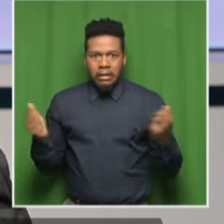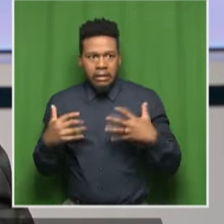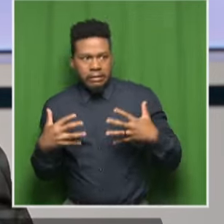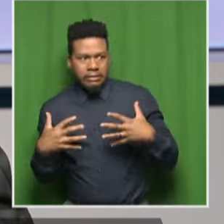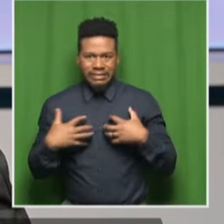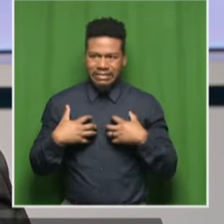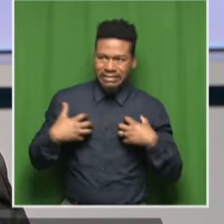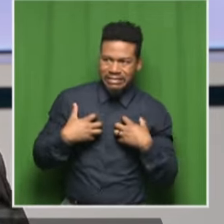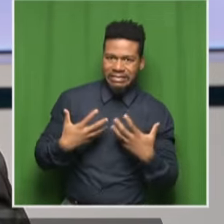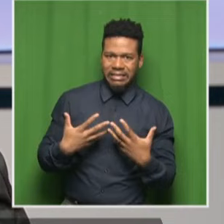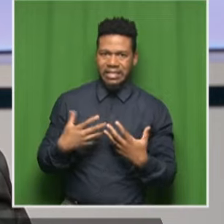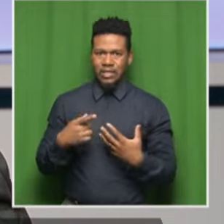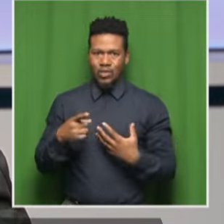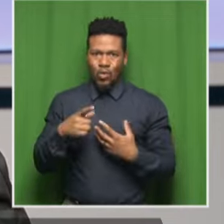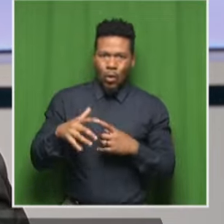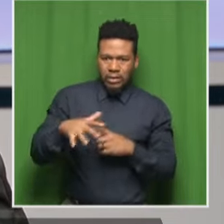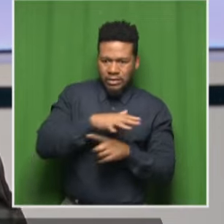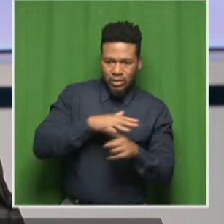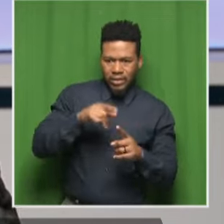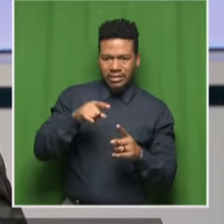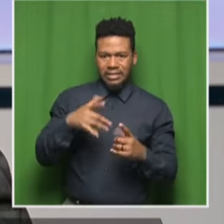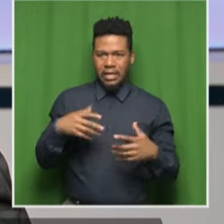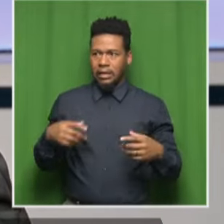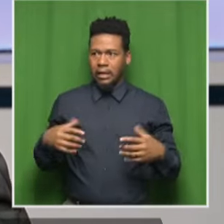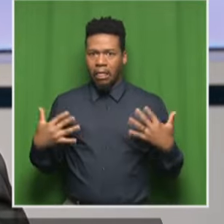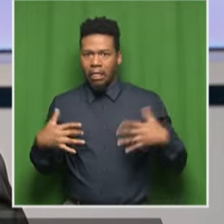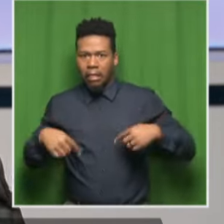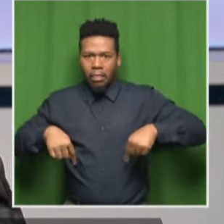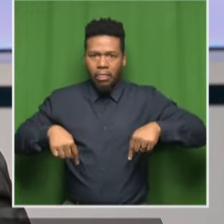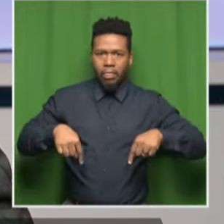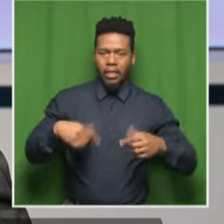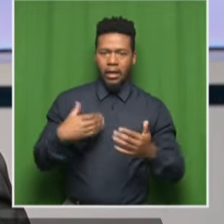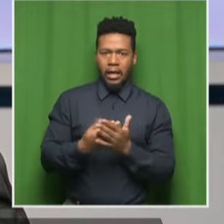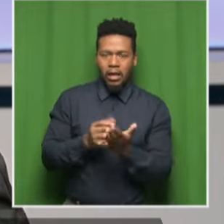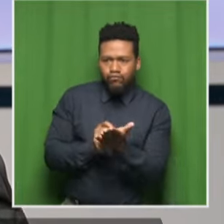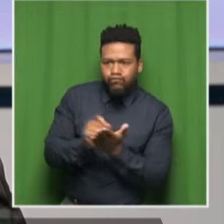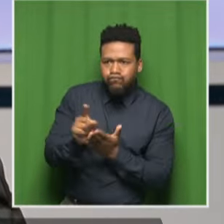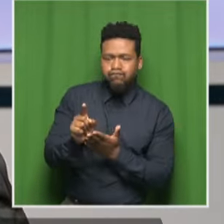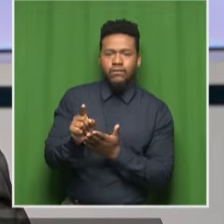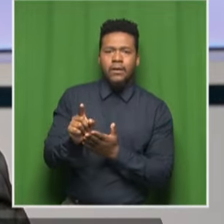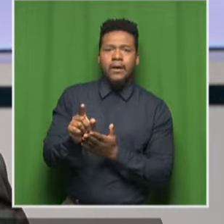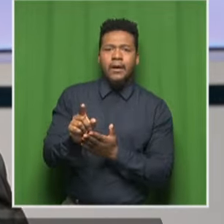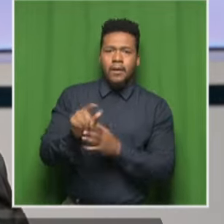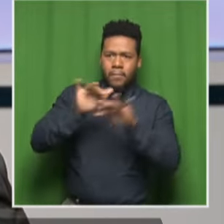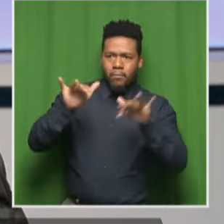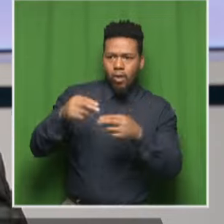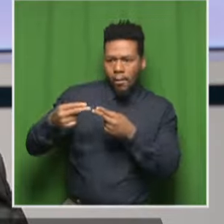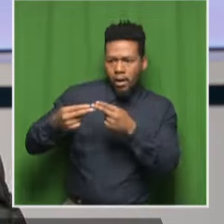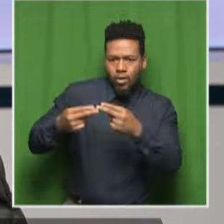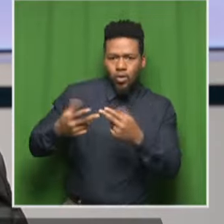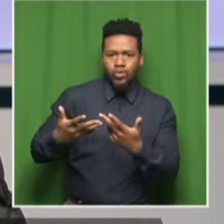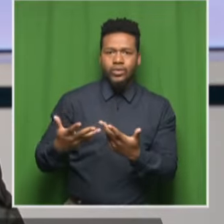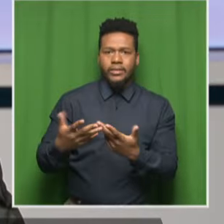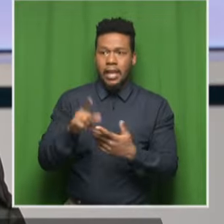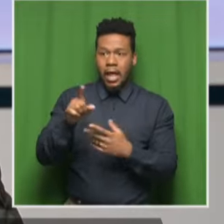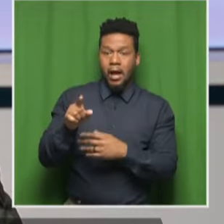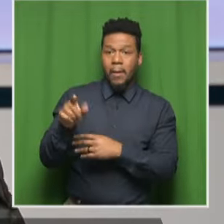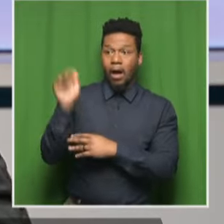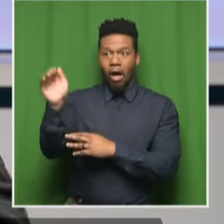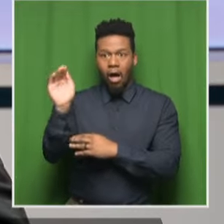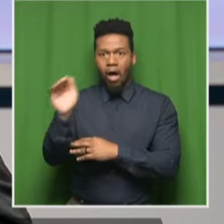maybe low severity, high severity cases, you can send a distress to your close circle and they'll immediately be able to be notified in case